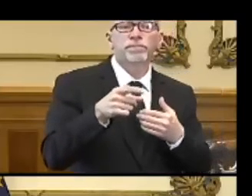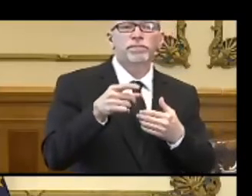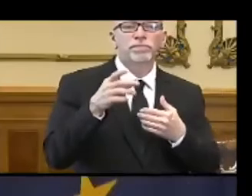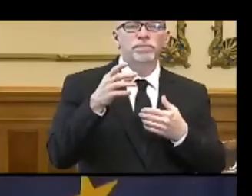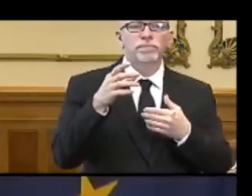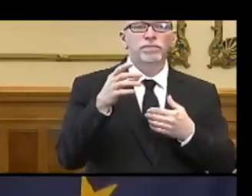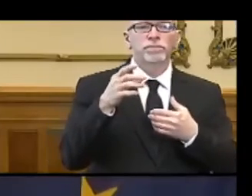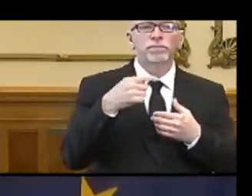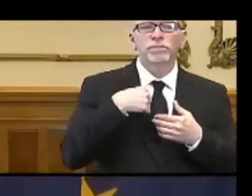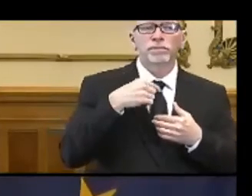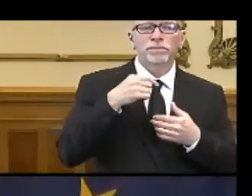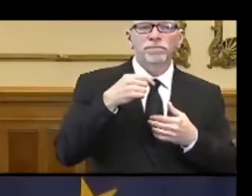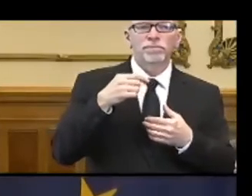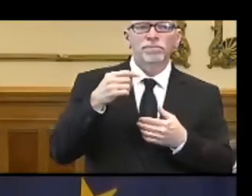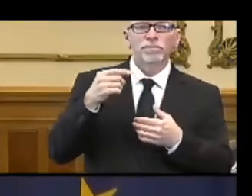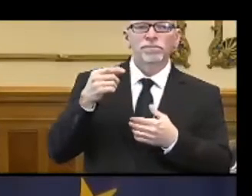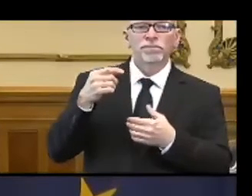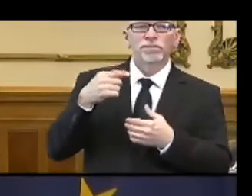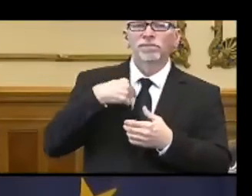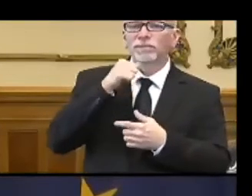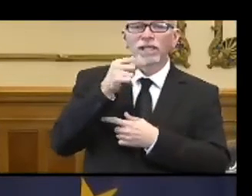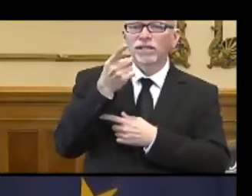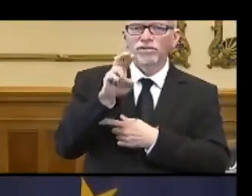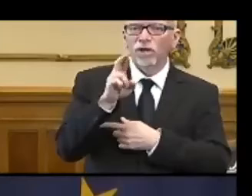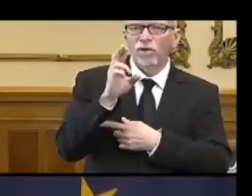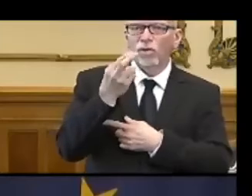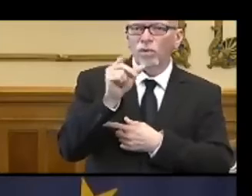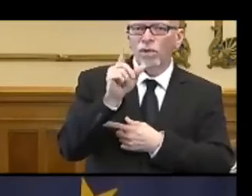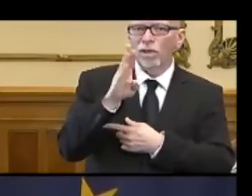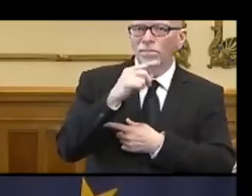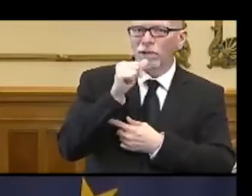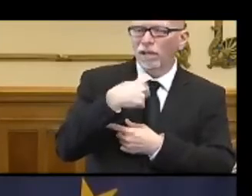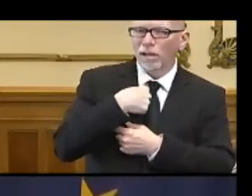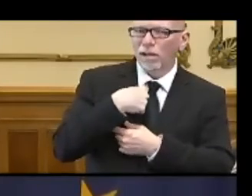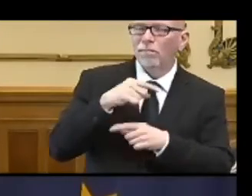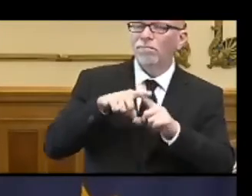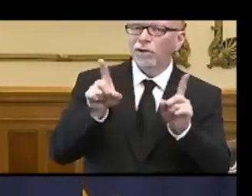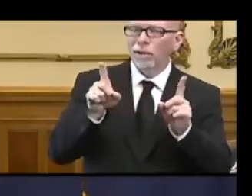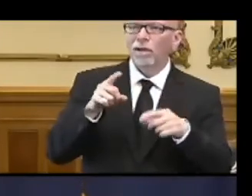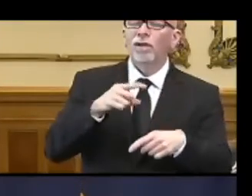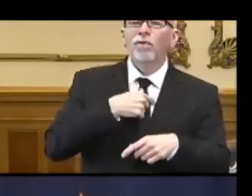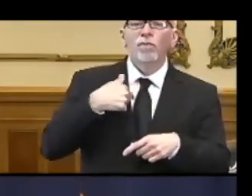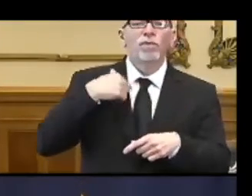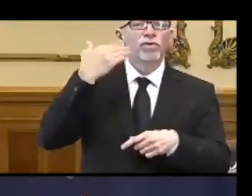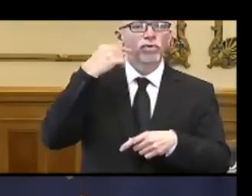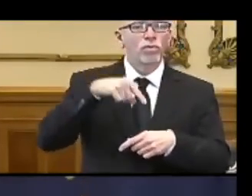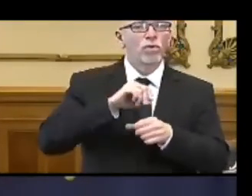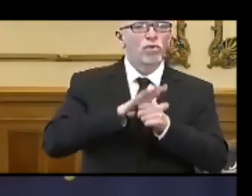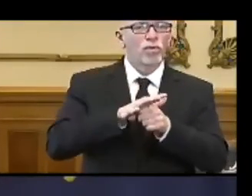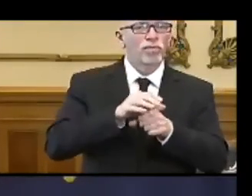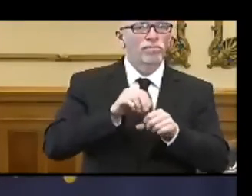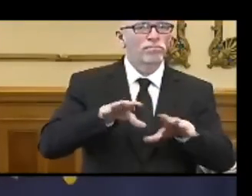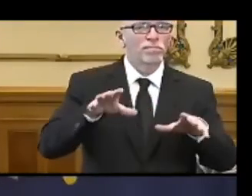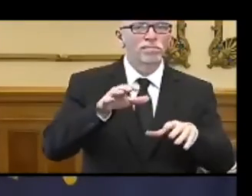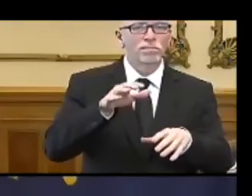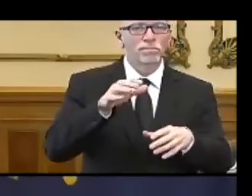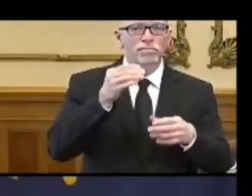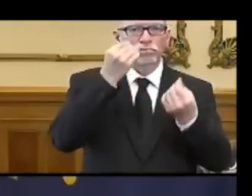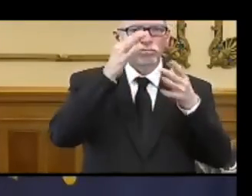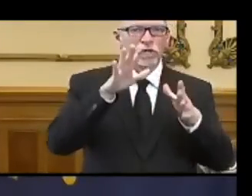means do I go by Dr. Holcomb, but we all know that this COVID-19 does not discriminate,